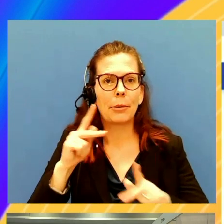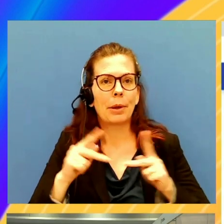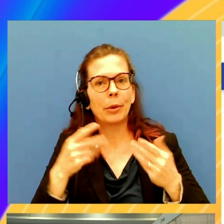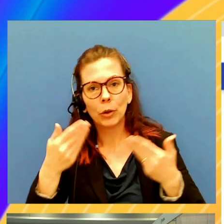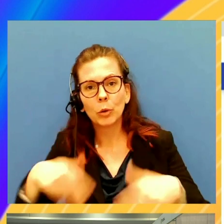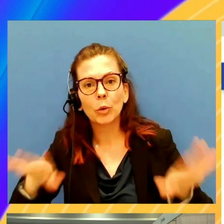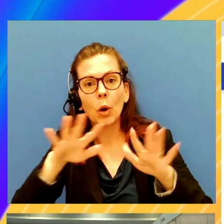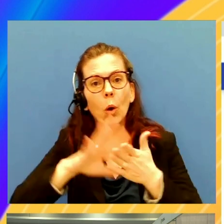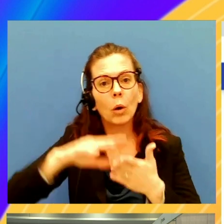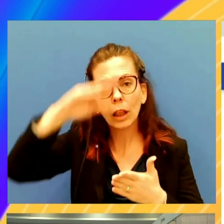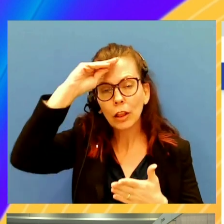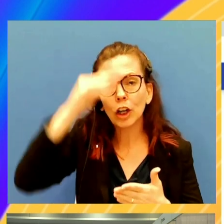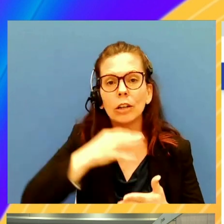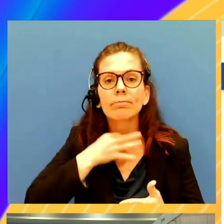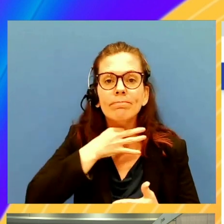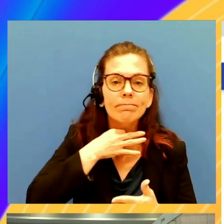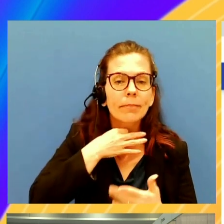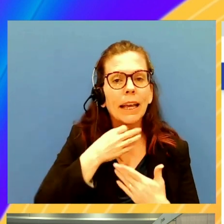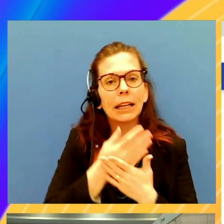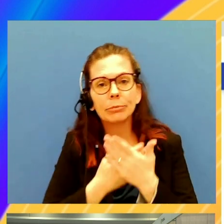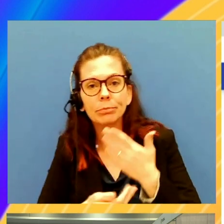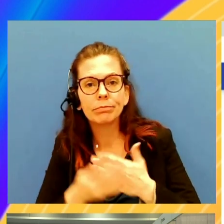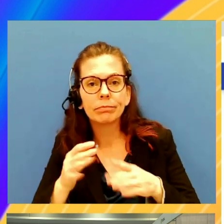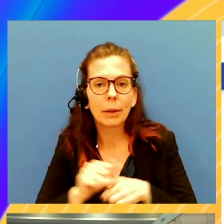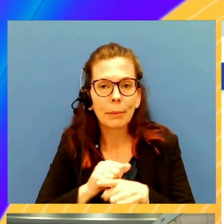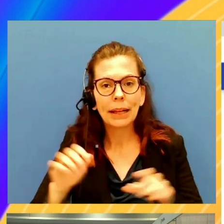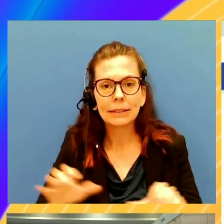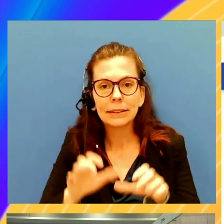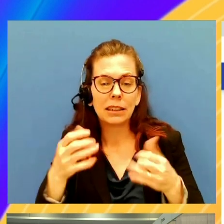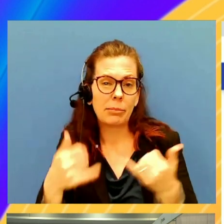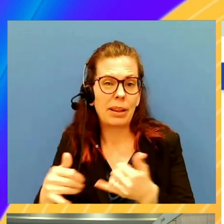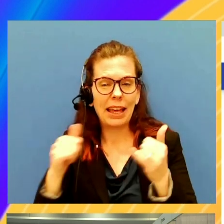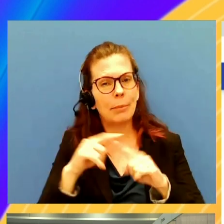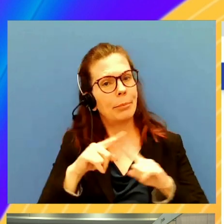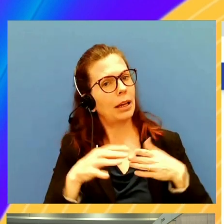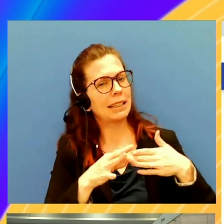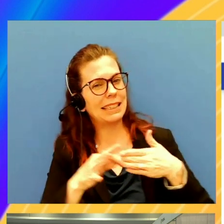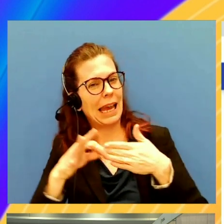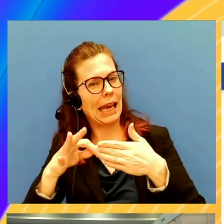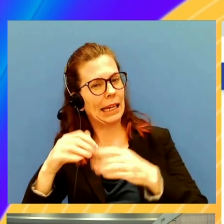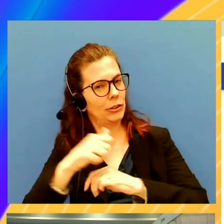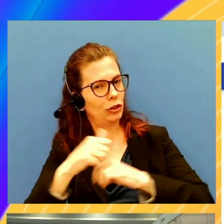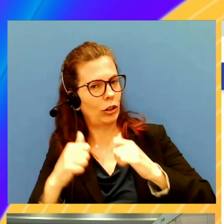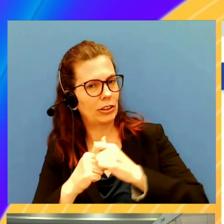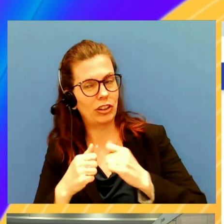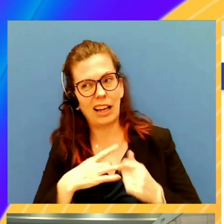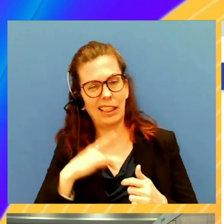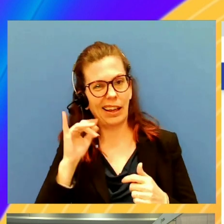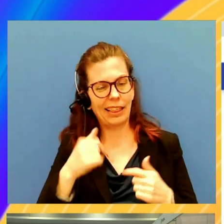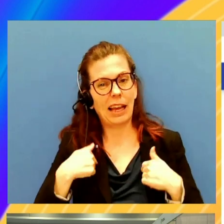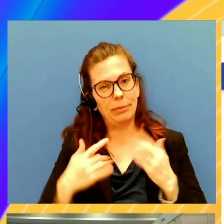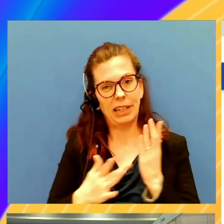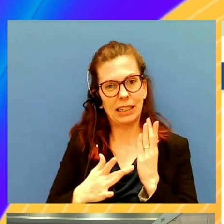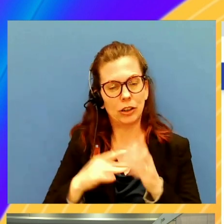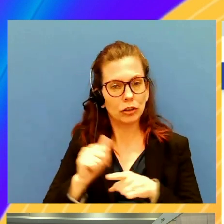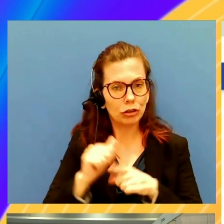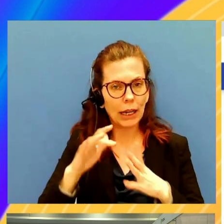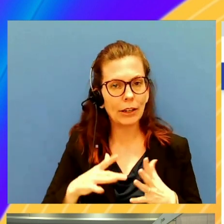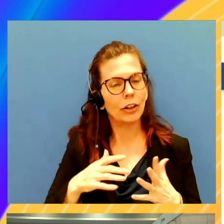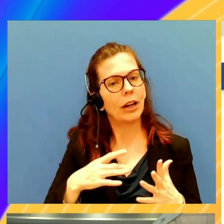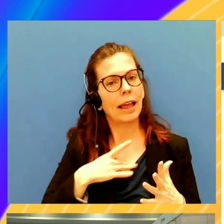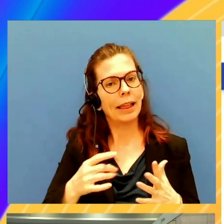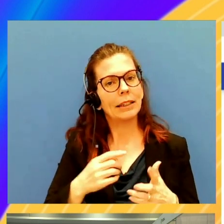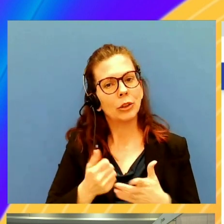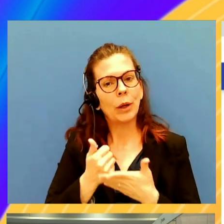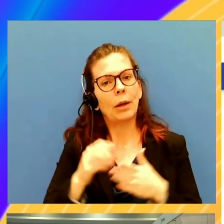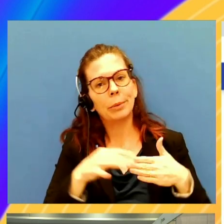and learn and get some hands-on experience in a very guided and structured way, so I like that. Being a technical trainer, I like to take people across the entire